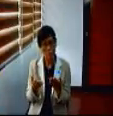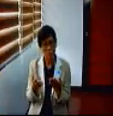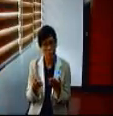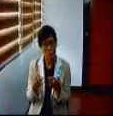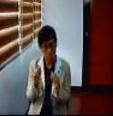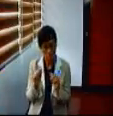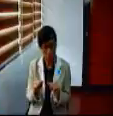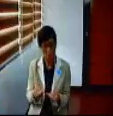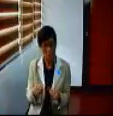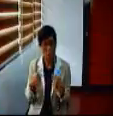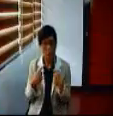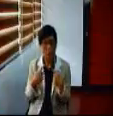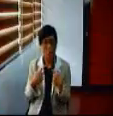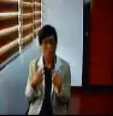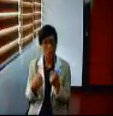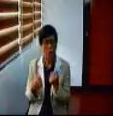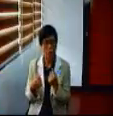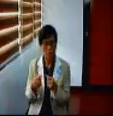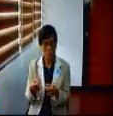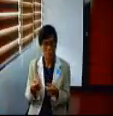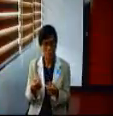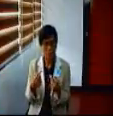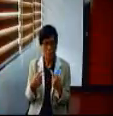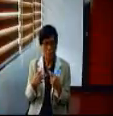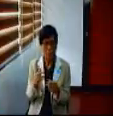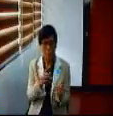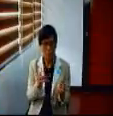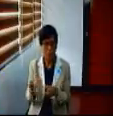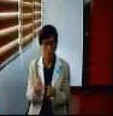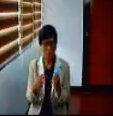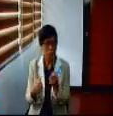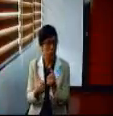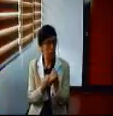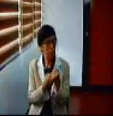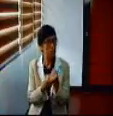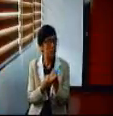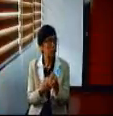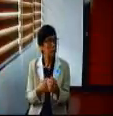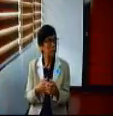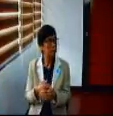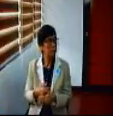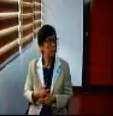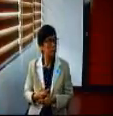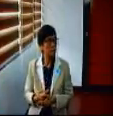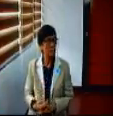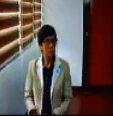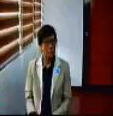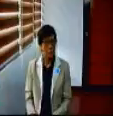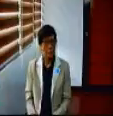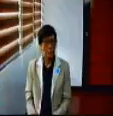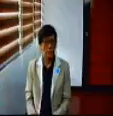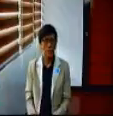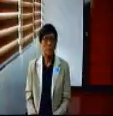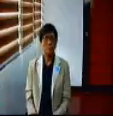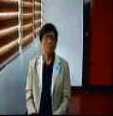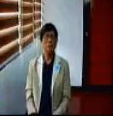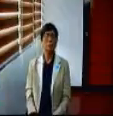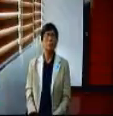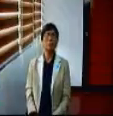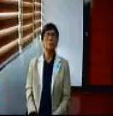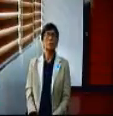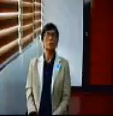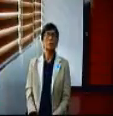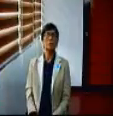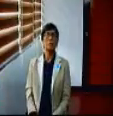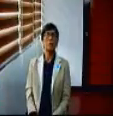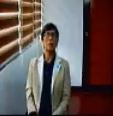come up and support it. So this is still being from